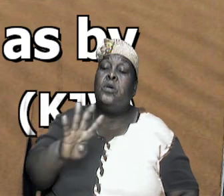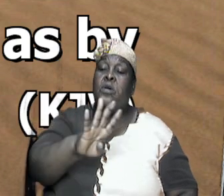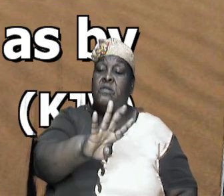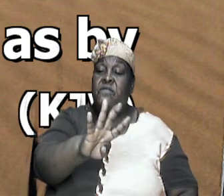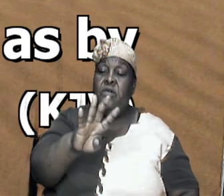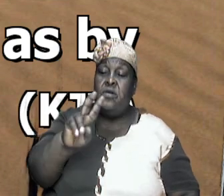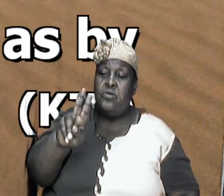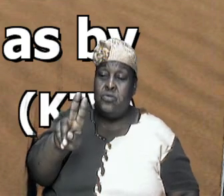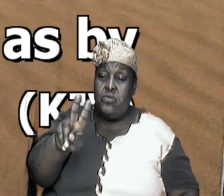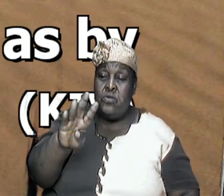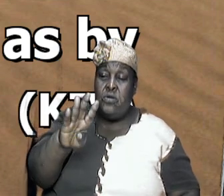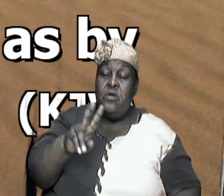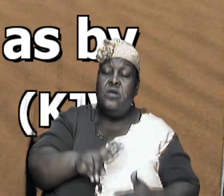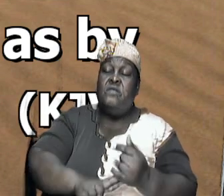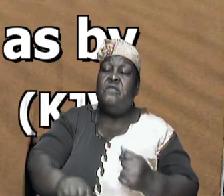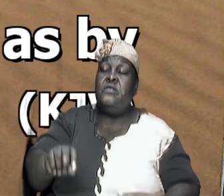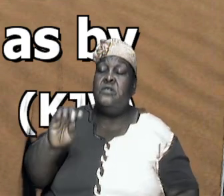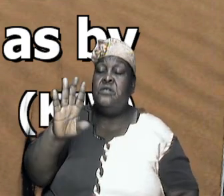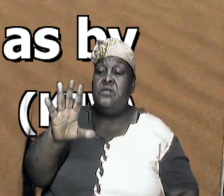42 verse